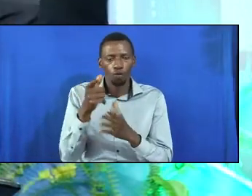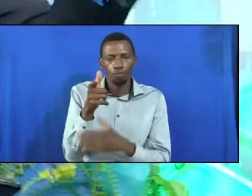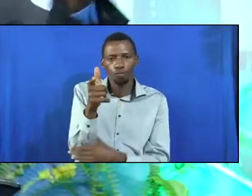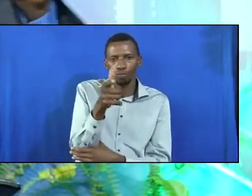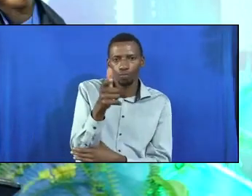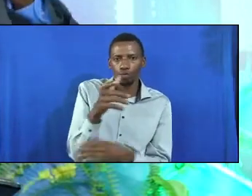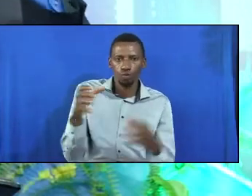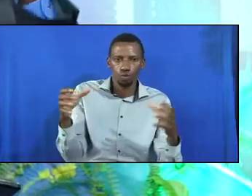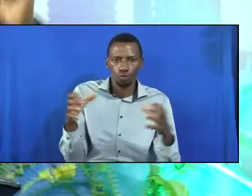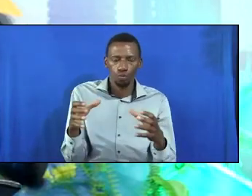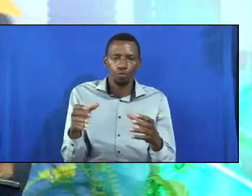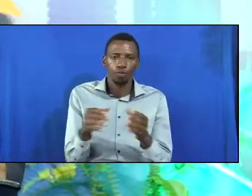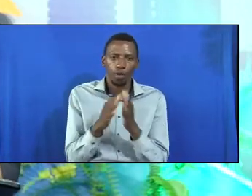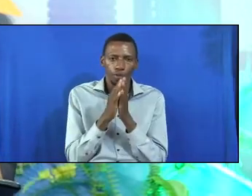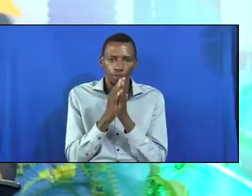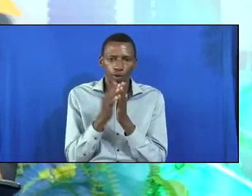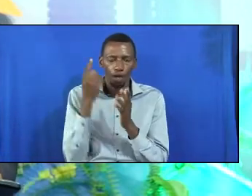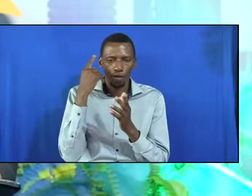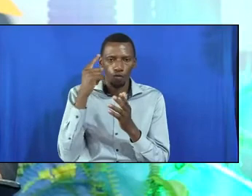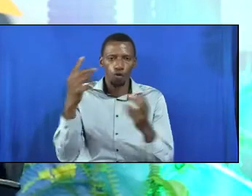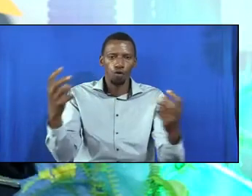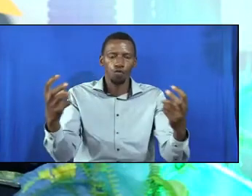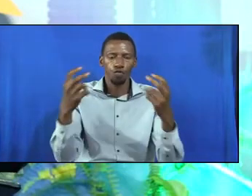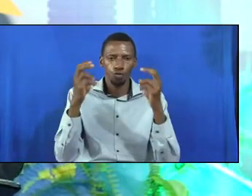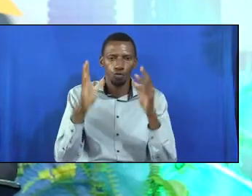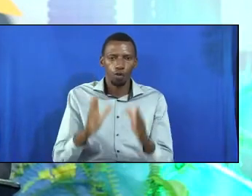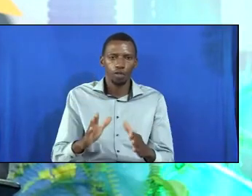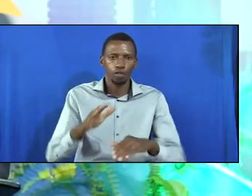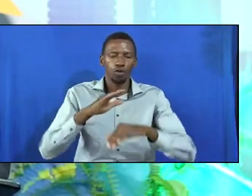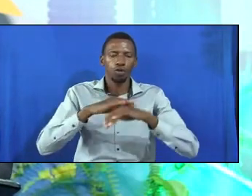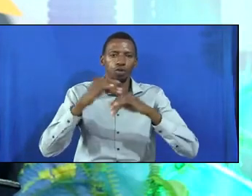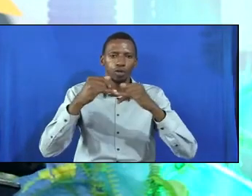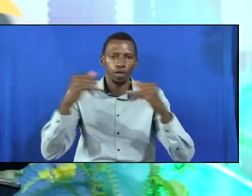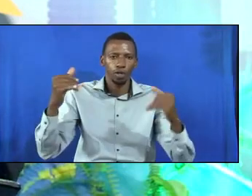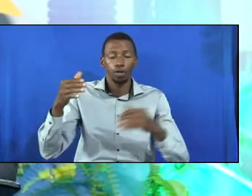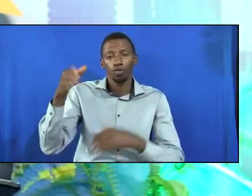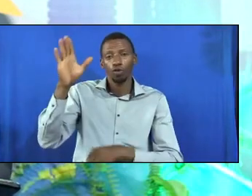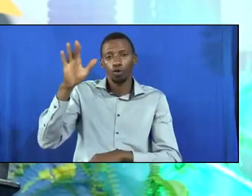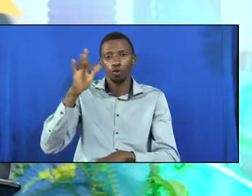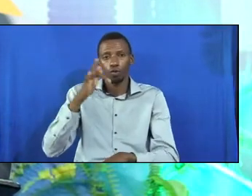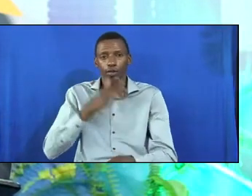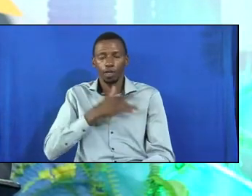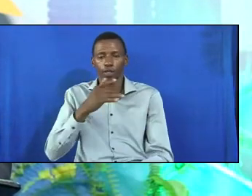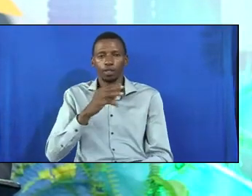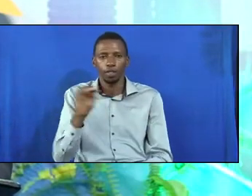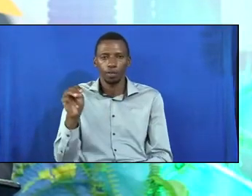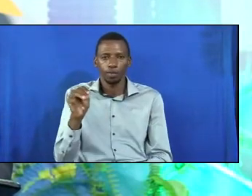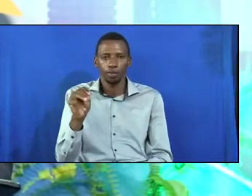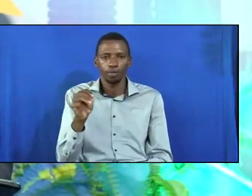the audience online that God may touch them. They are very dear to us. You are very dear to us.